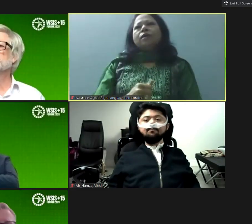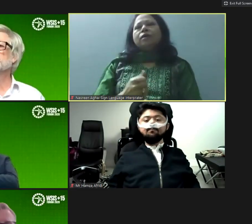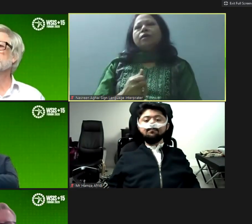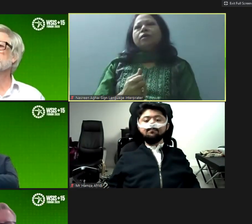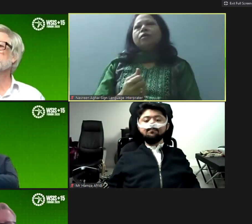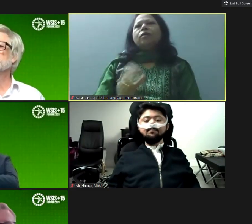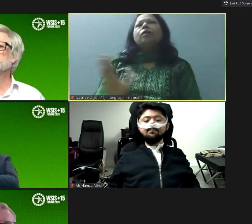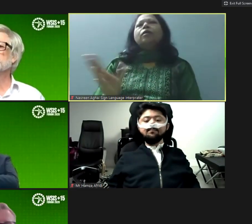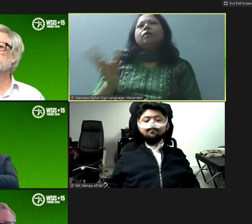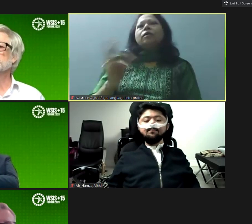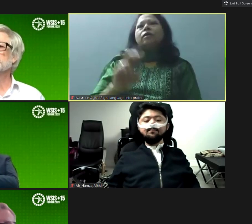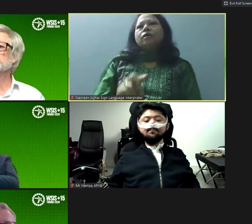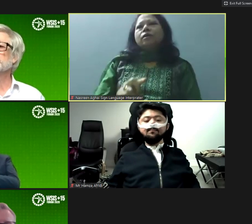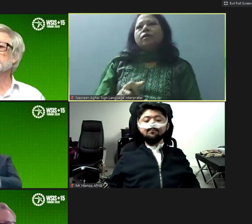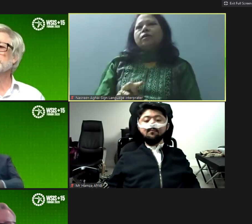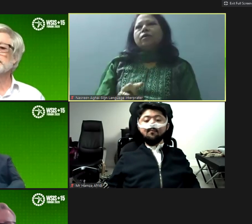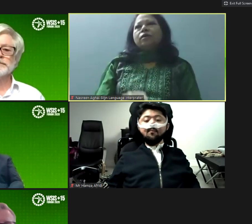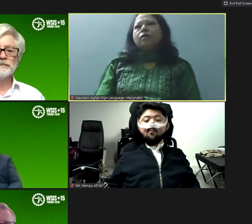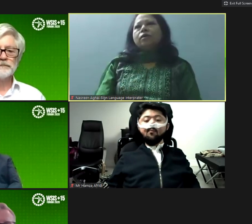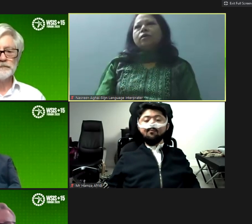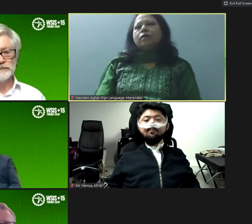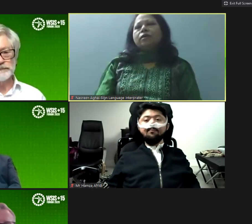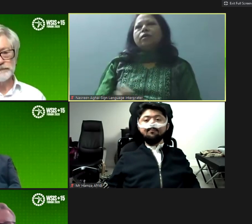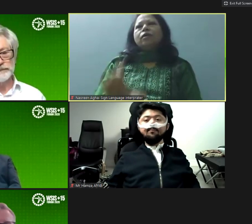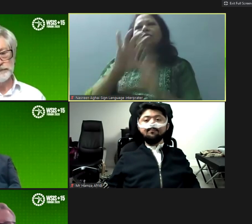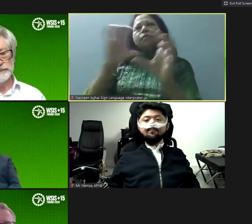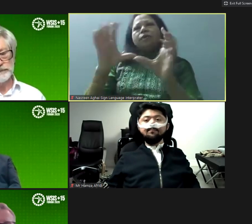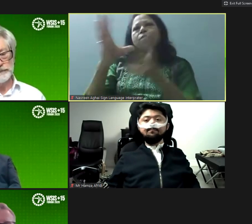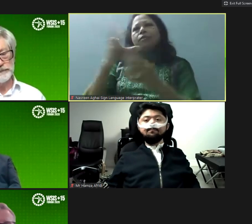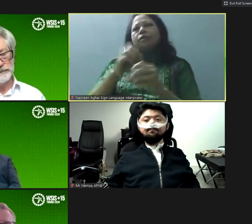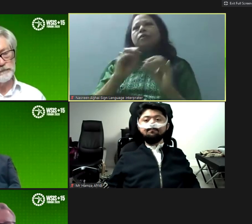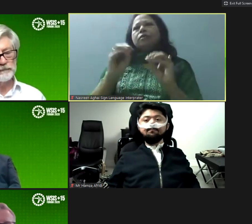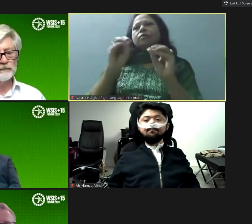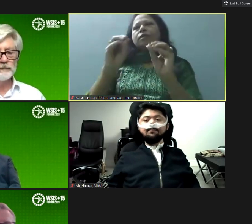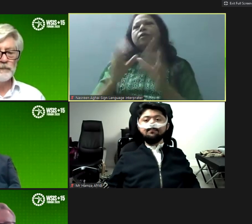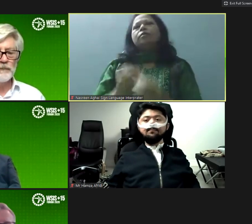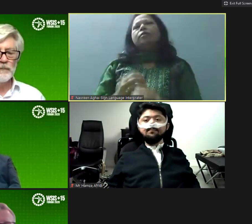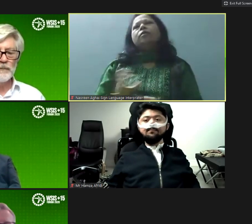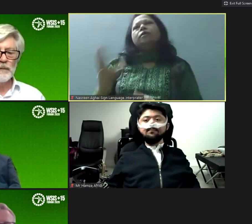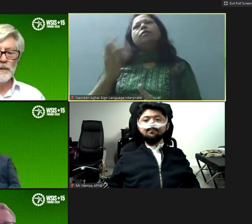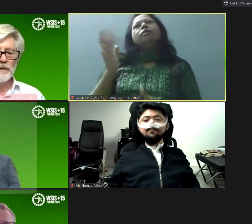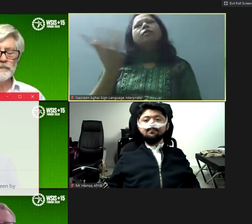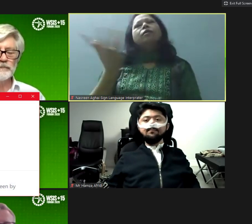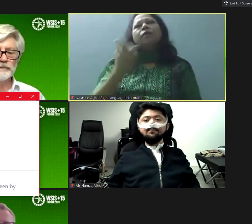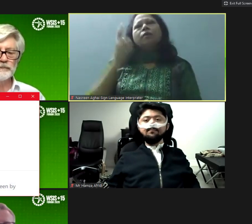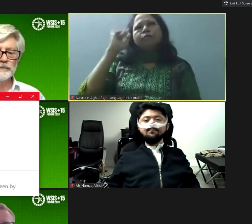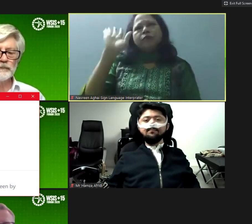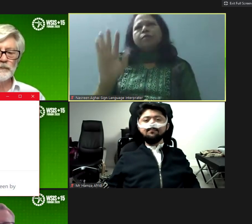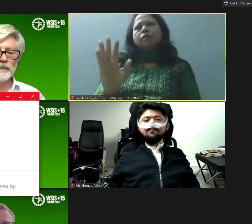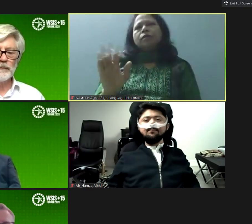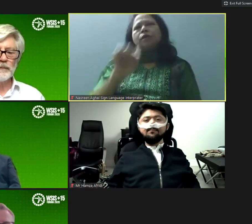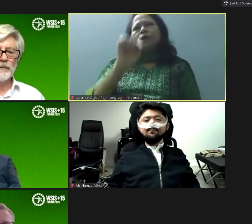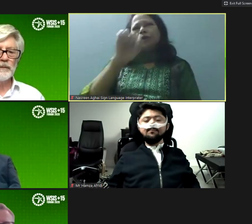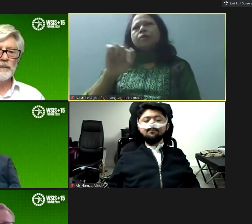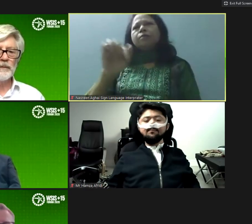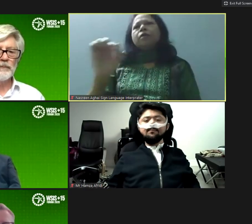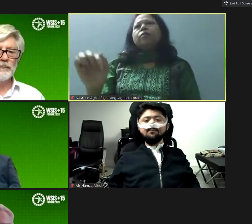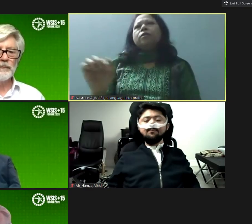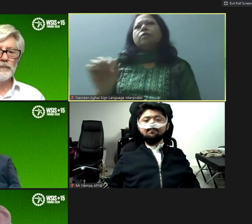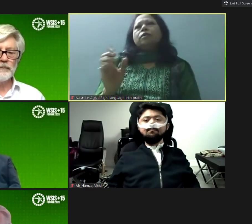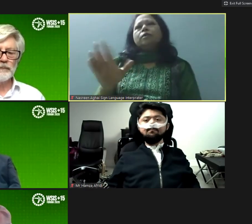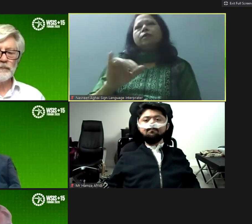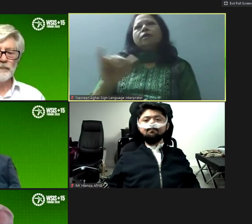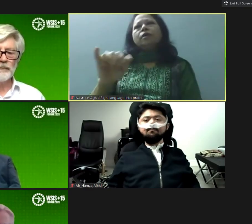And we also have live human captioning support for this session as well. So if you can just click on the button of the